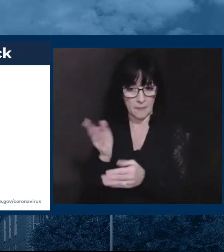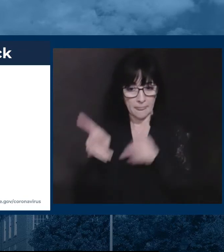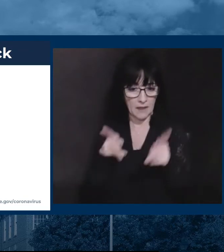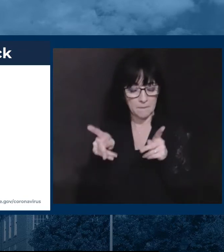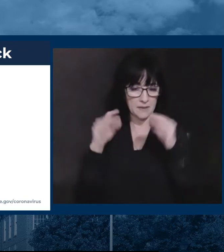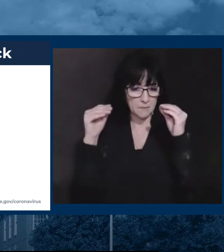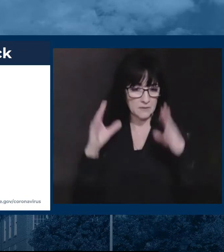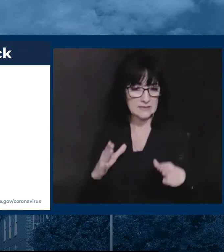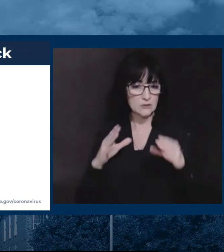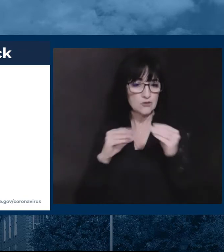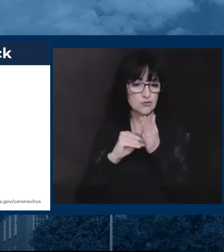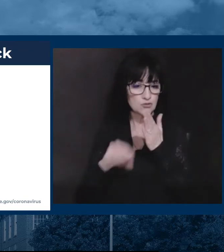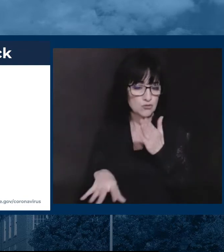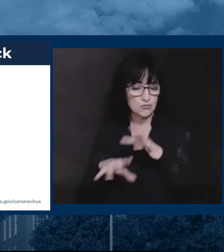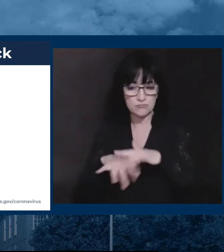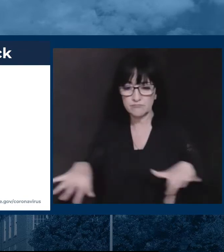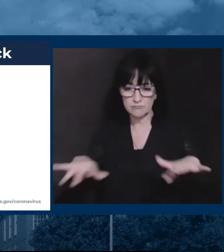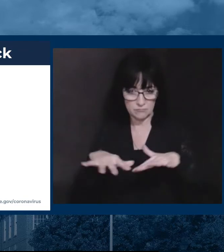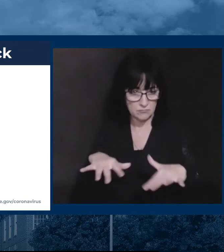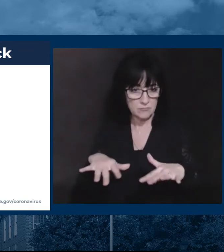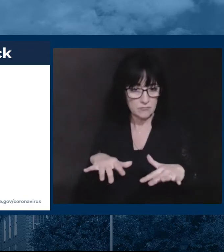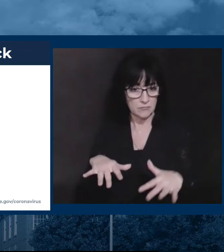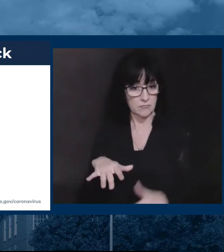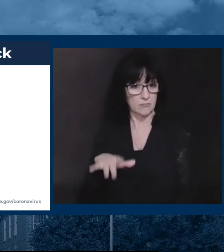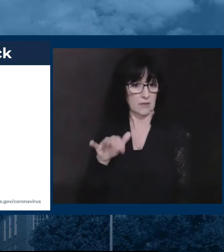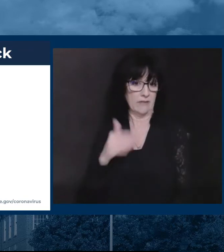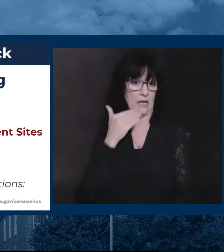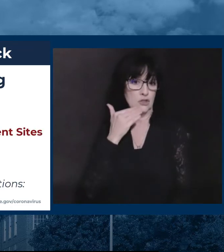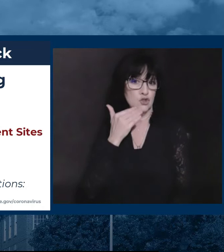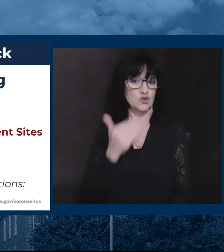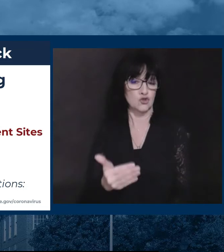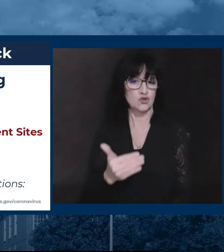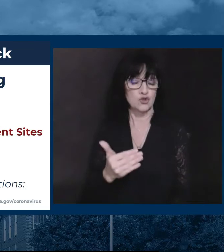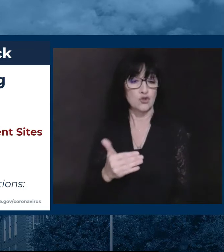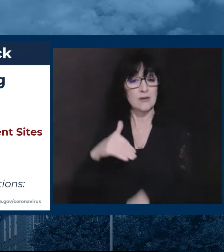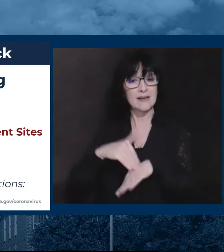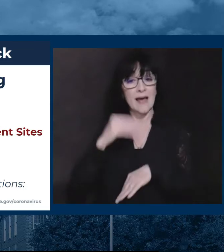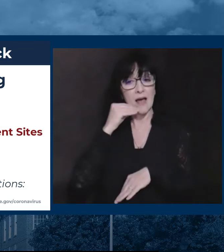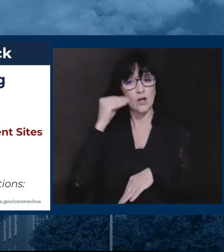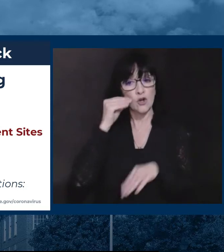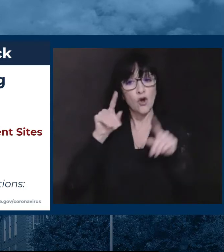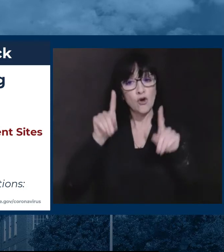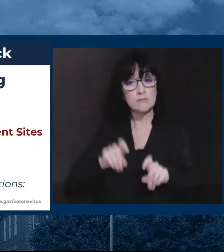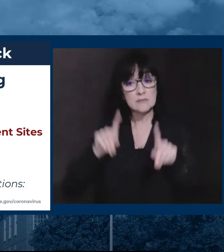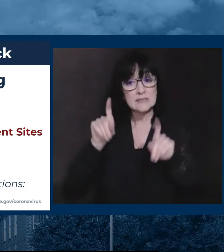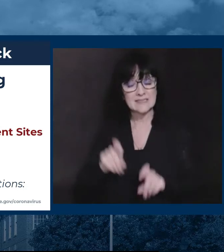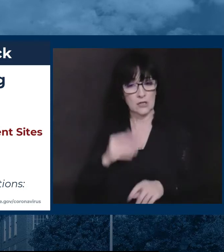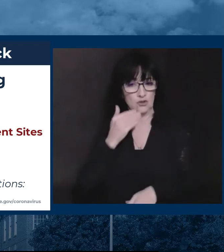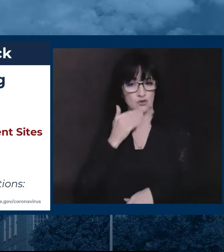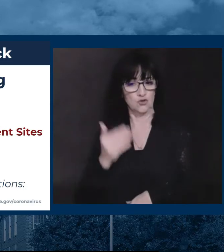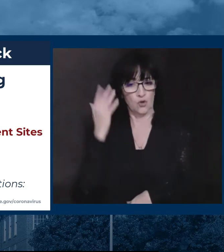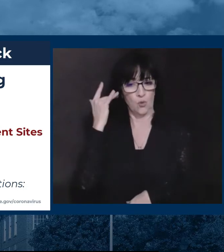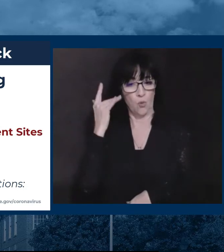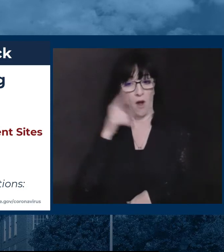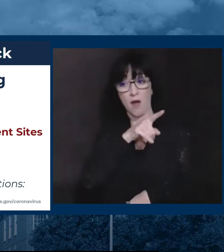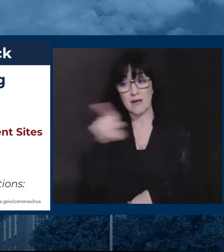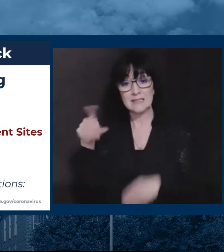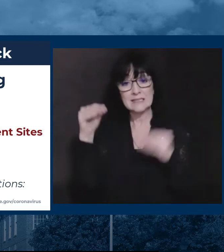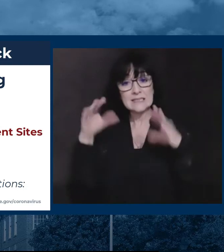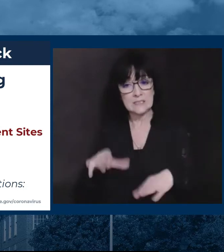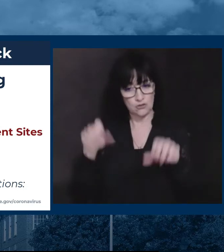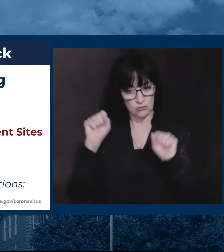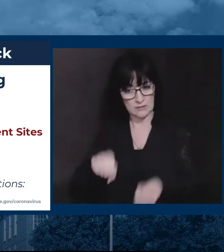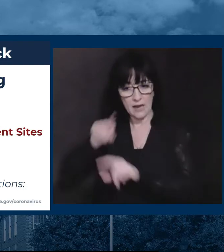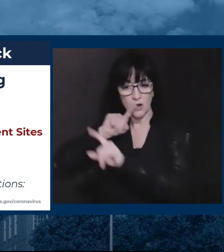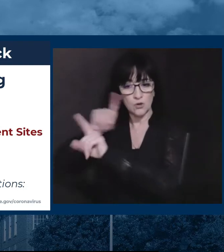testing front, and that's a great segue to our final slide, because our teachers have been tested since the latter